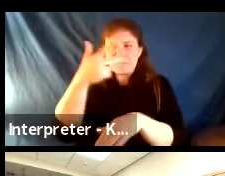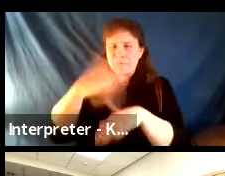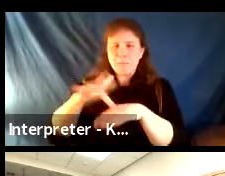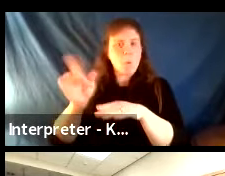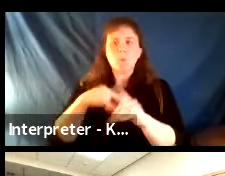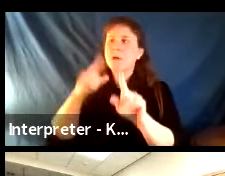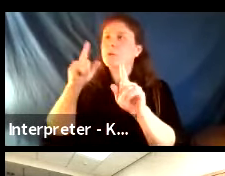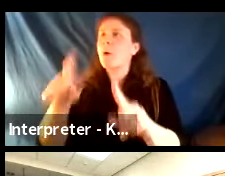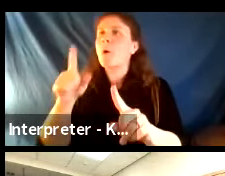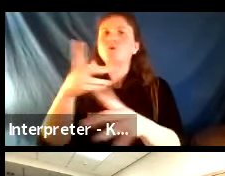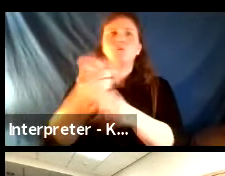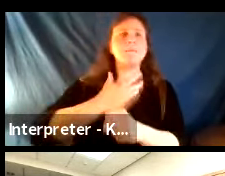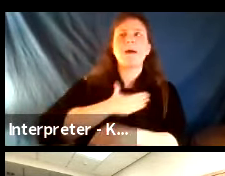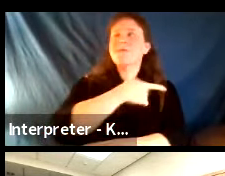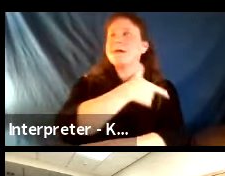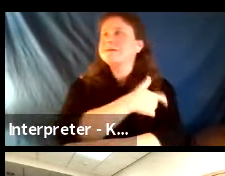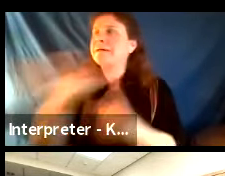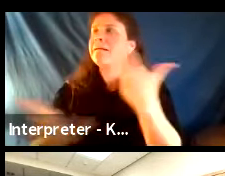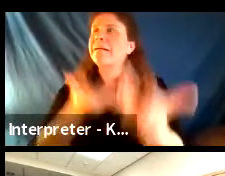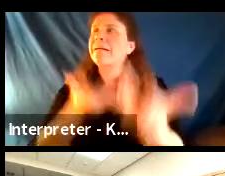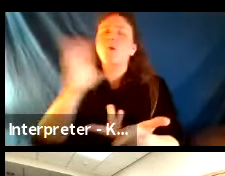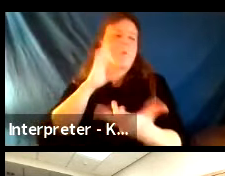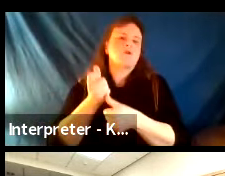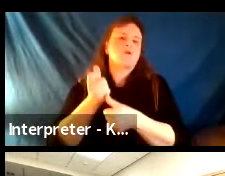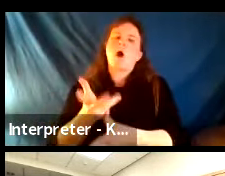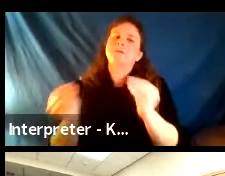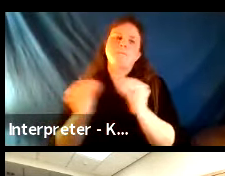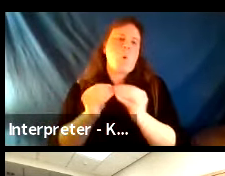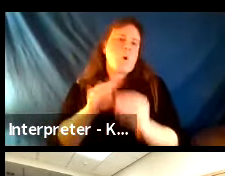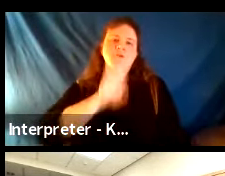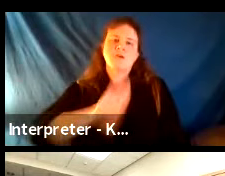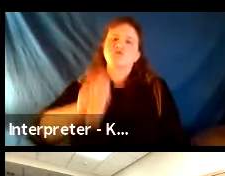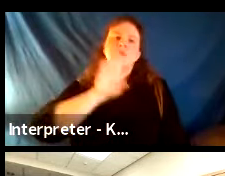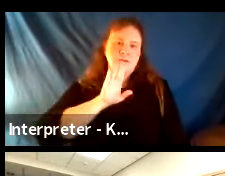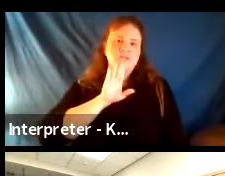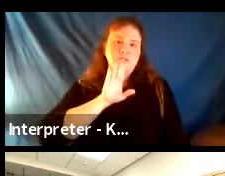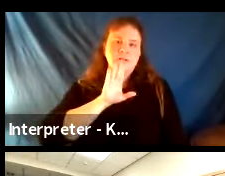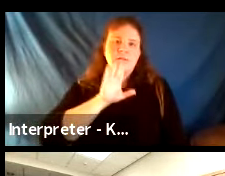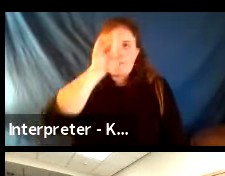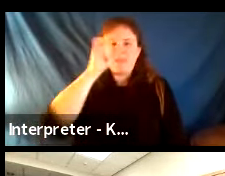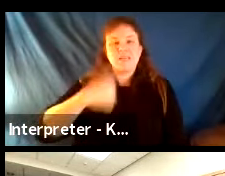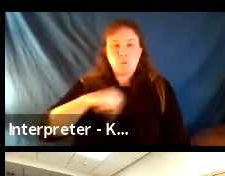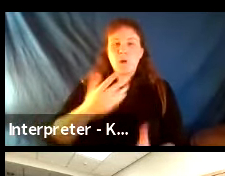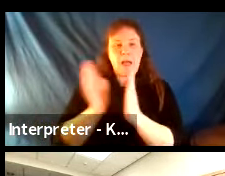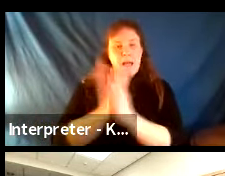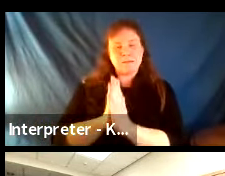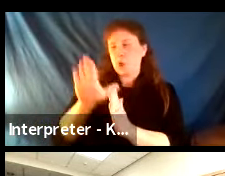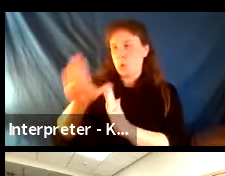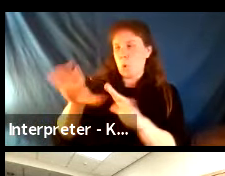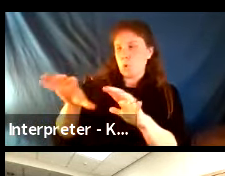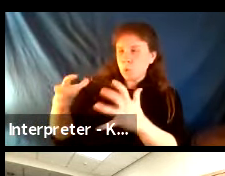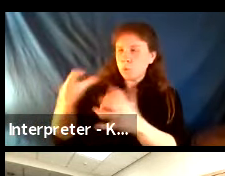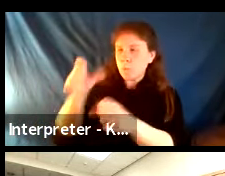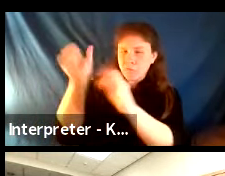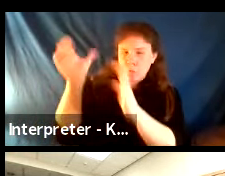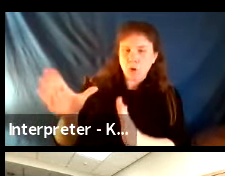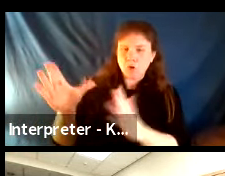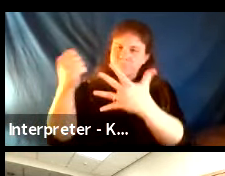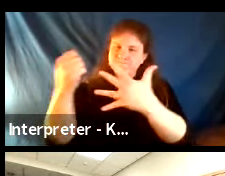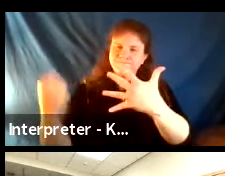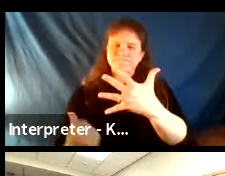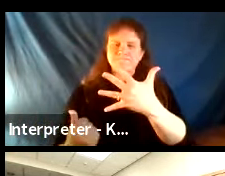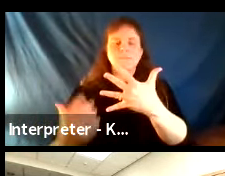fruition, it's going to be really heightened if we're also asking millions of these workers to move back in line. And so we would just really urge,